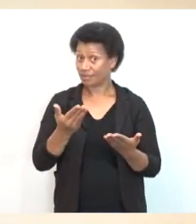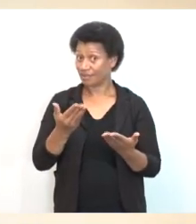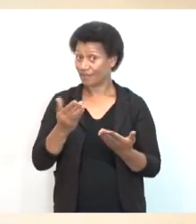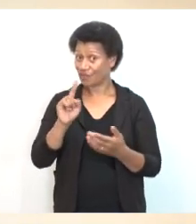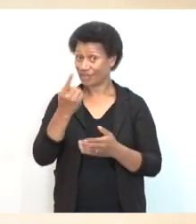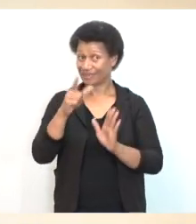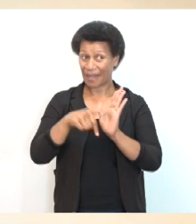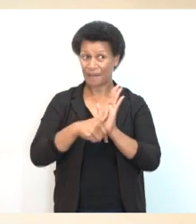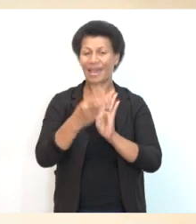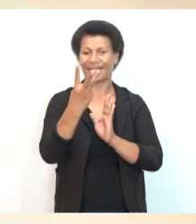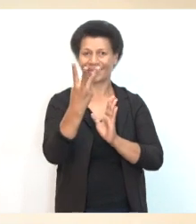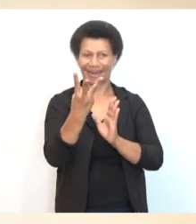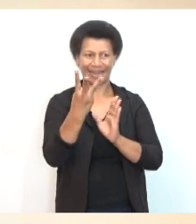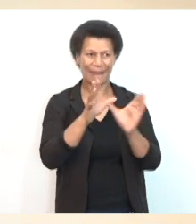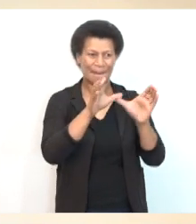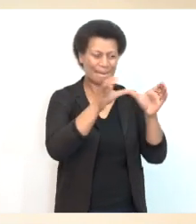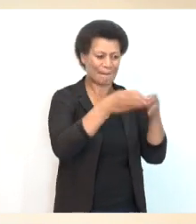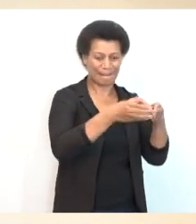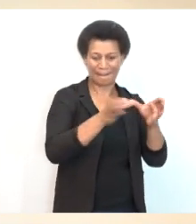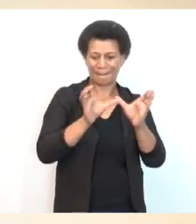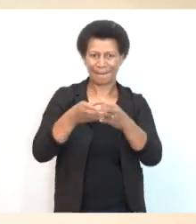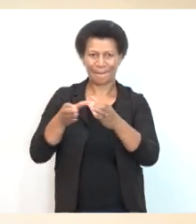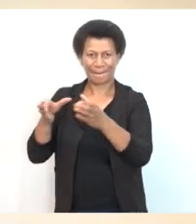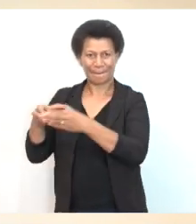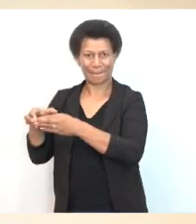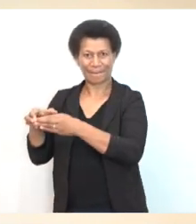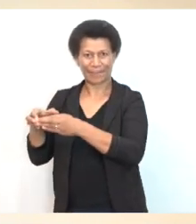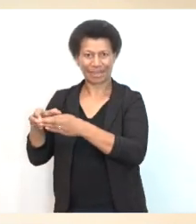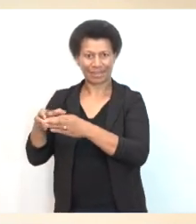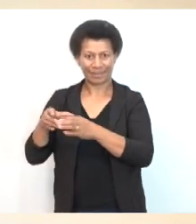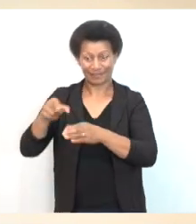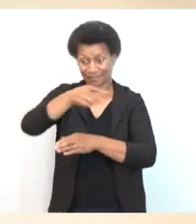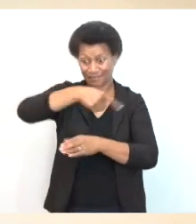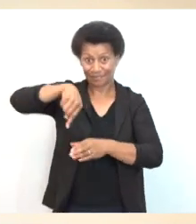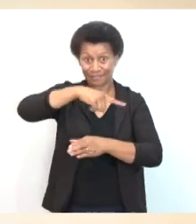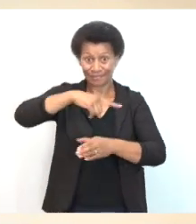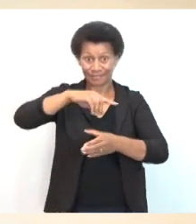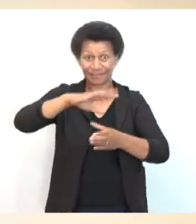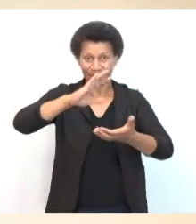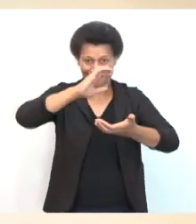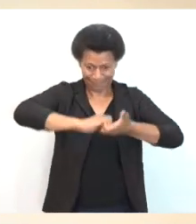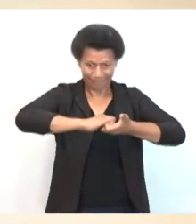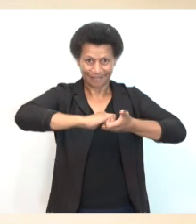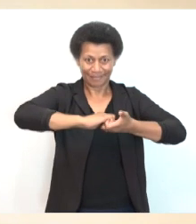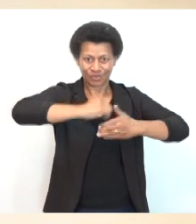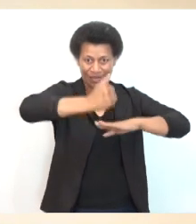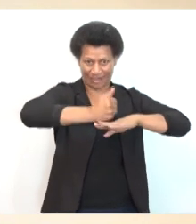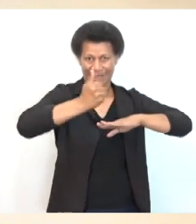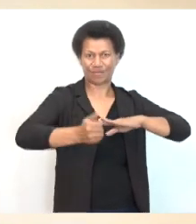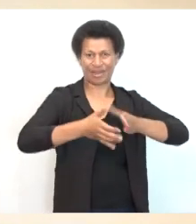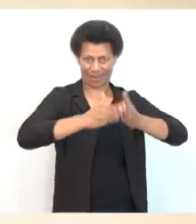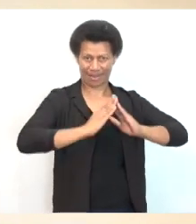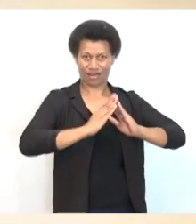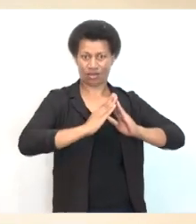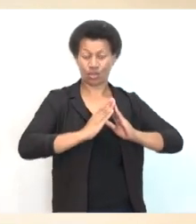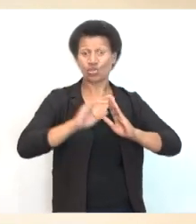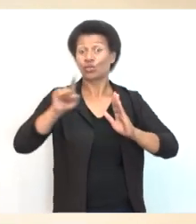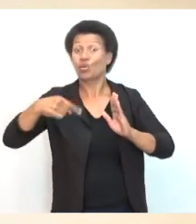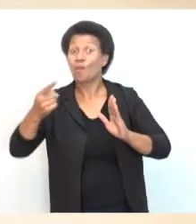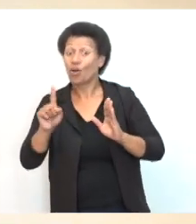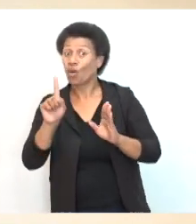hands with them. As you understand, in the COC, we actually allowed one